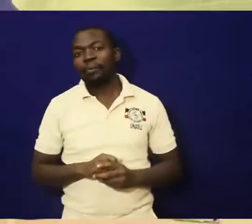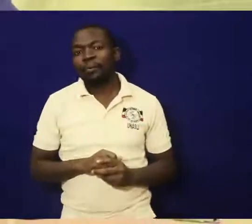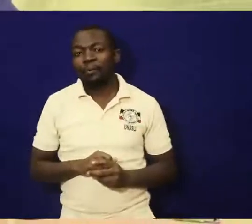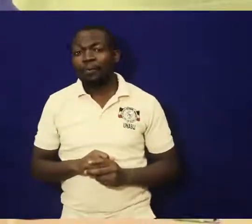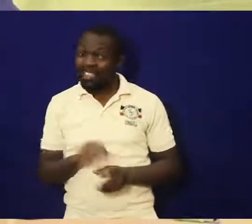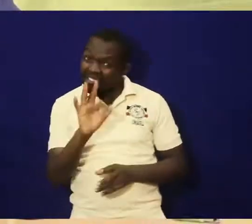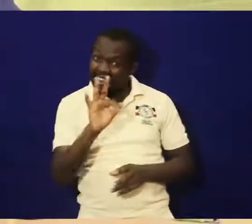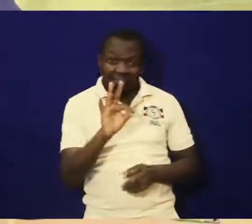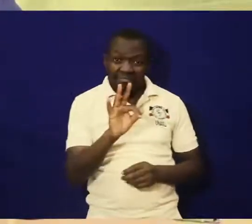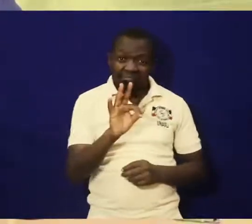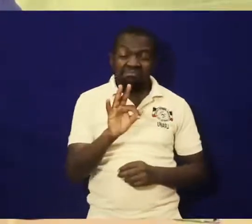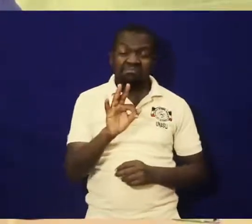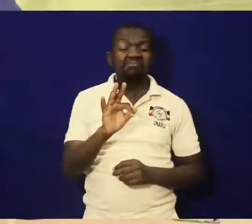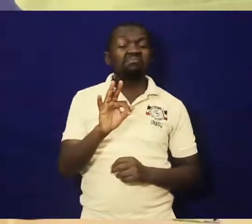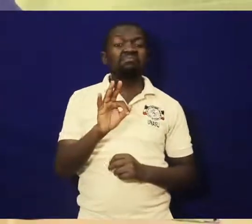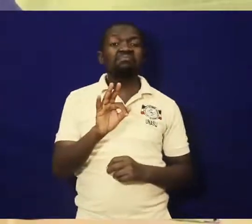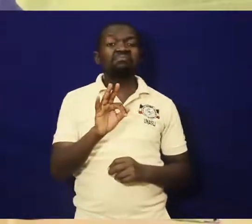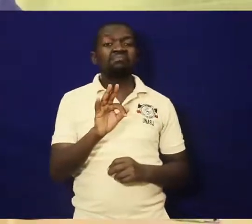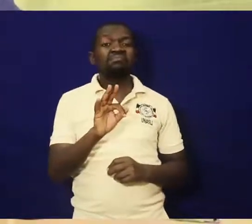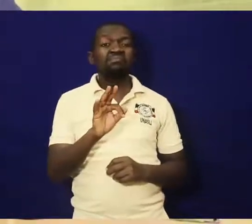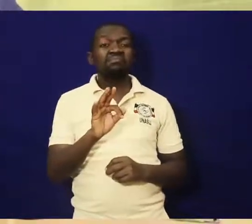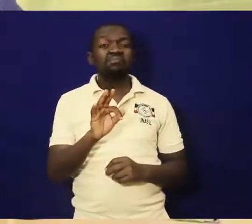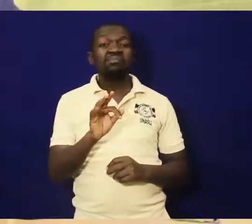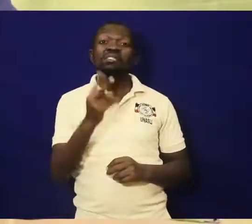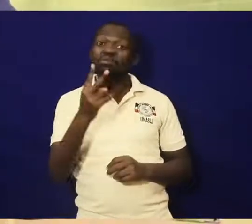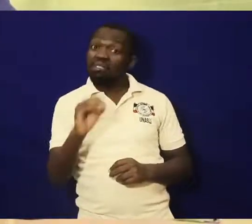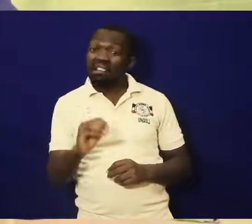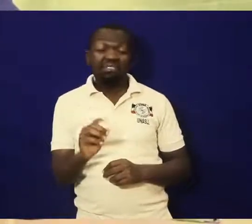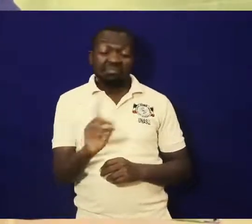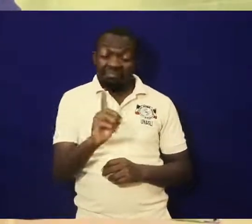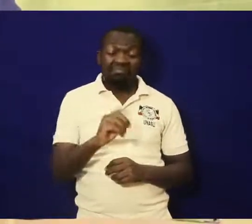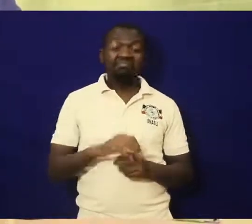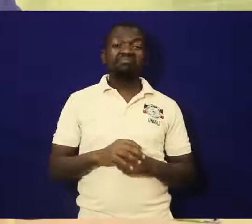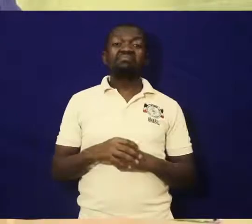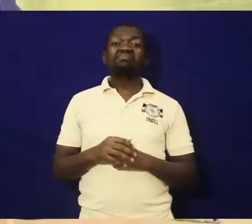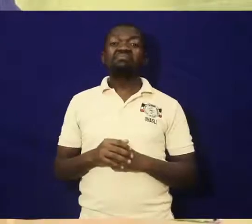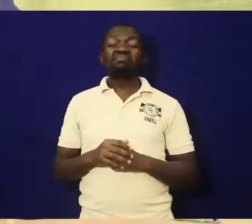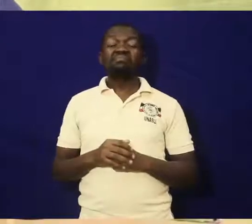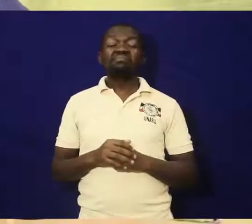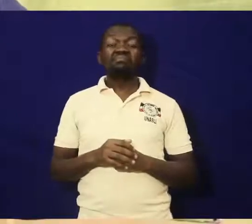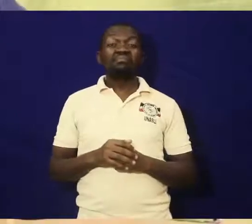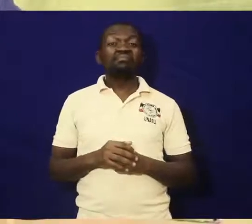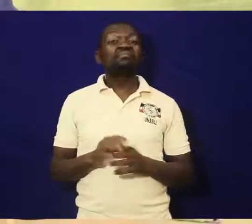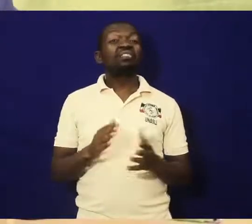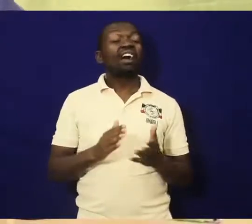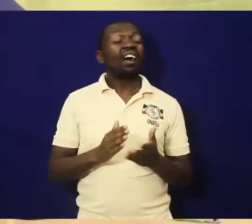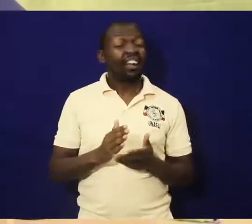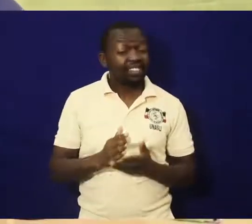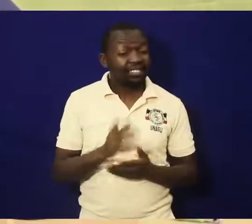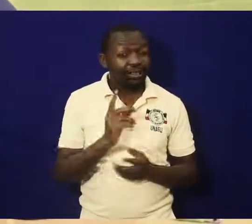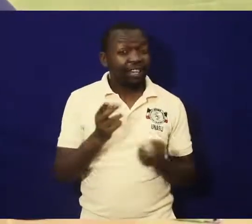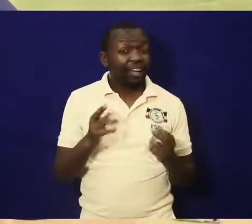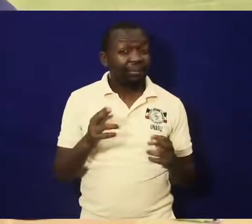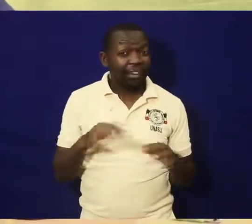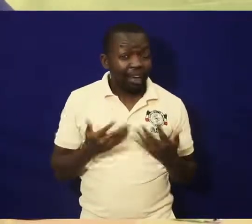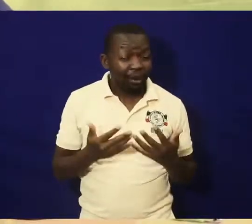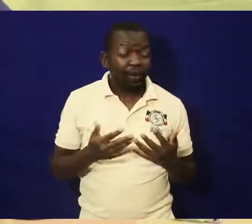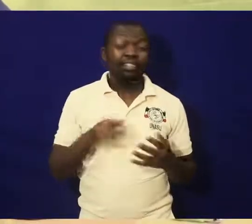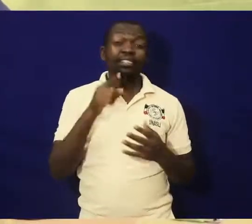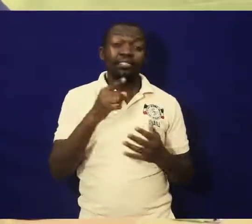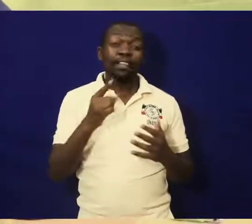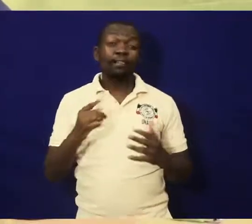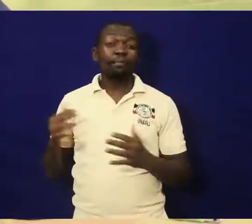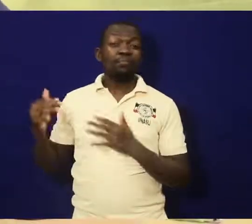were not 3. There were not 20. Actually, it was a